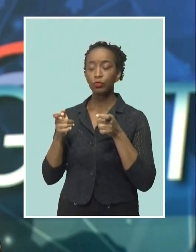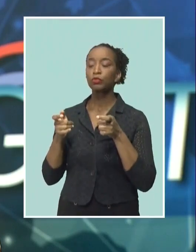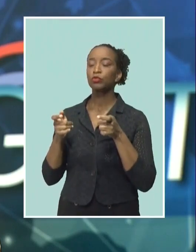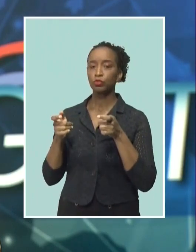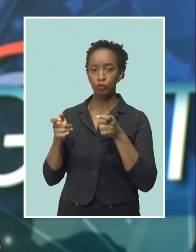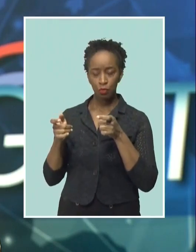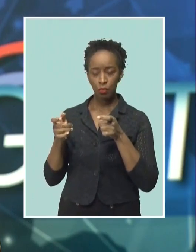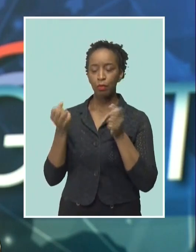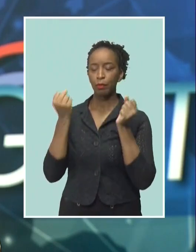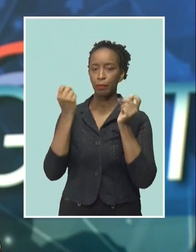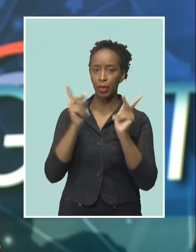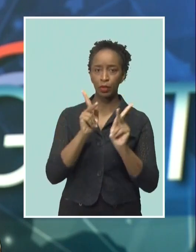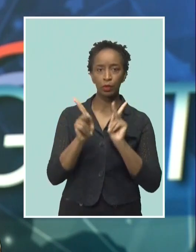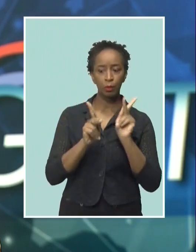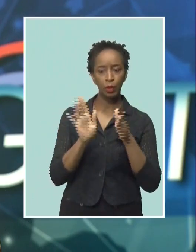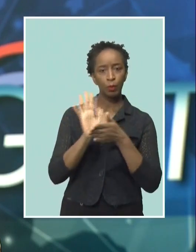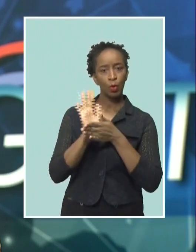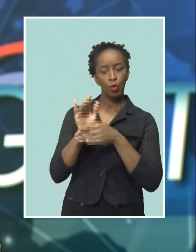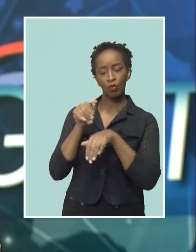year.